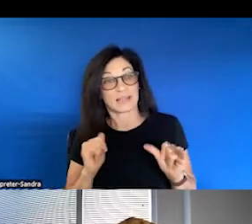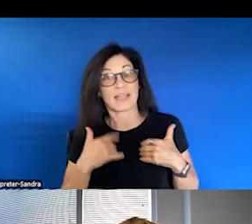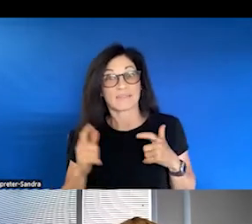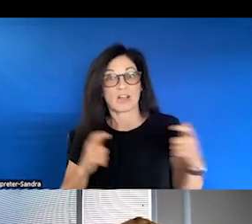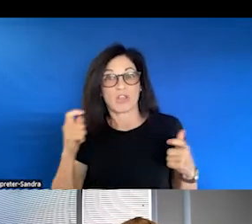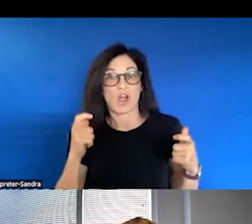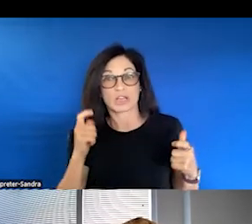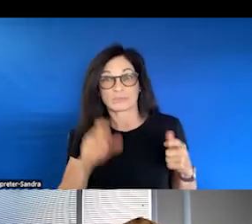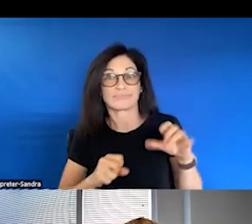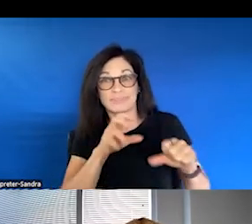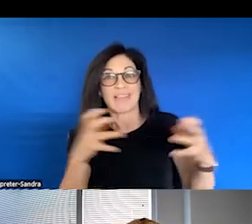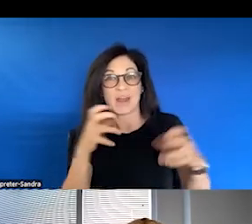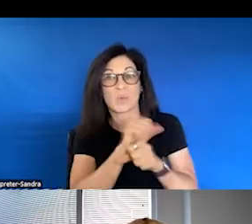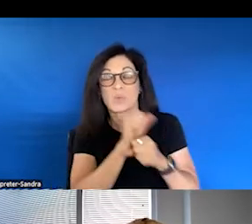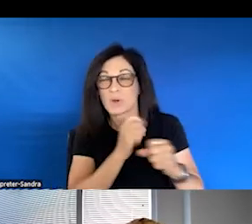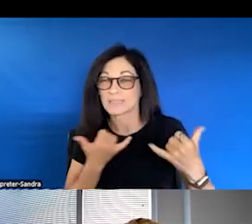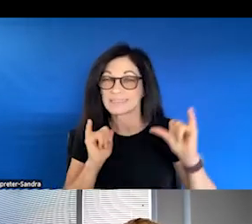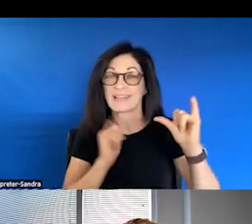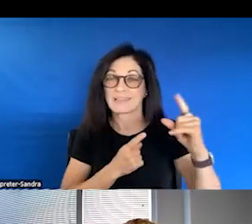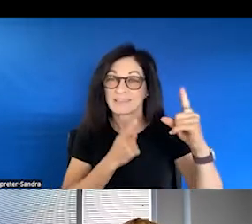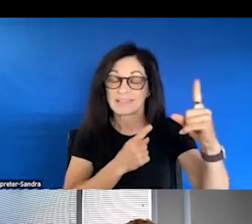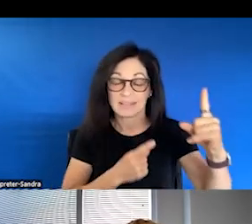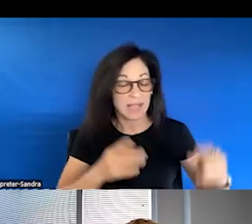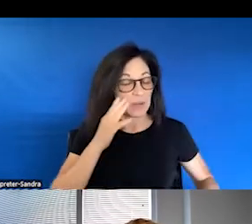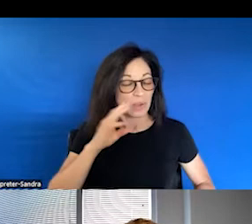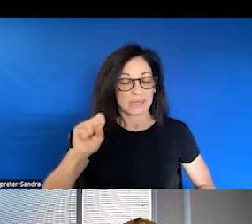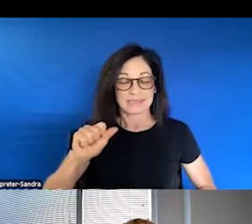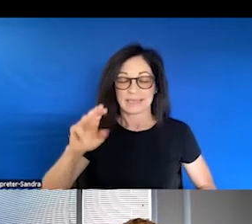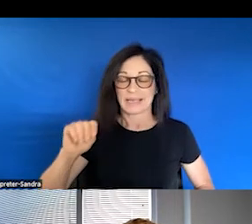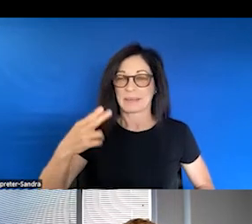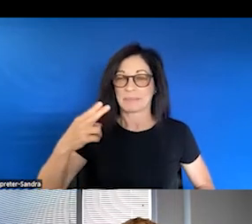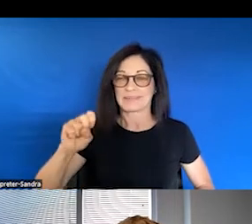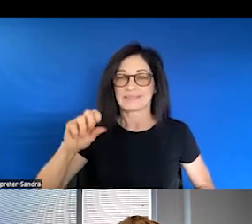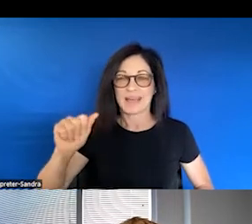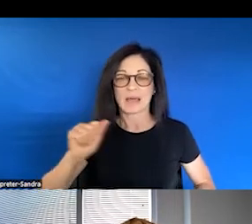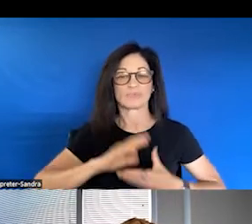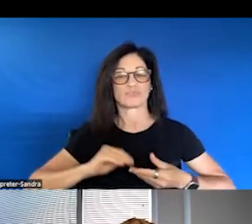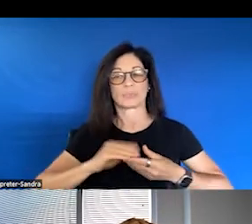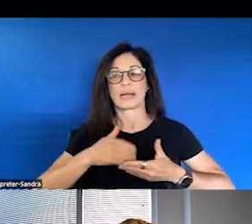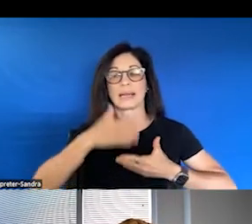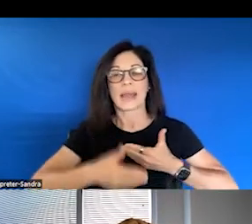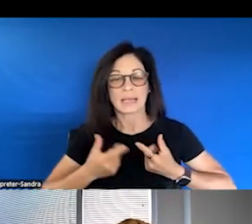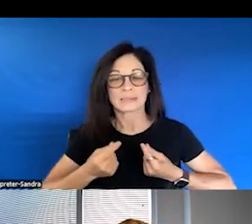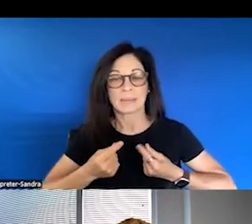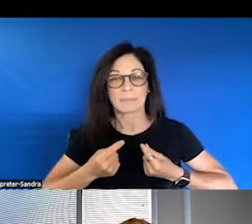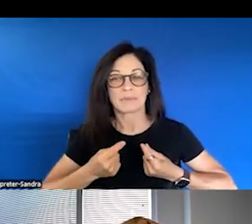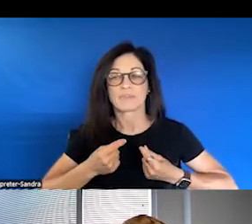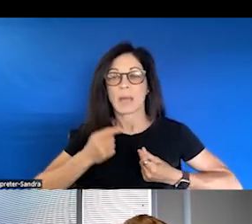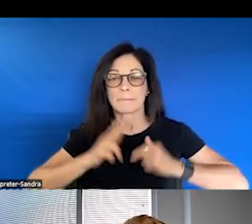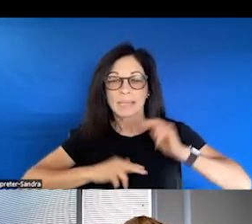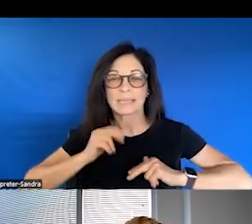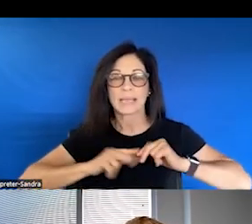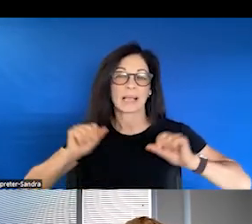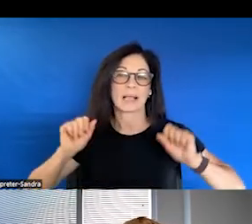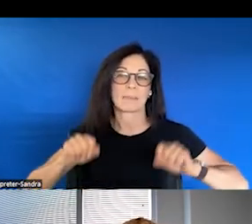climb ahead of us. And I know Samsa has talked a lot about sort of the next steps of kind of building the